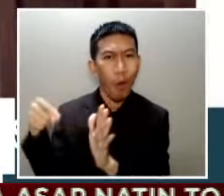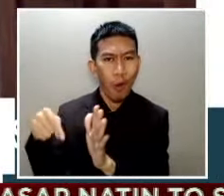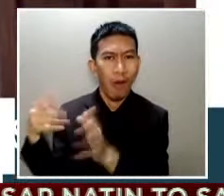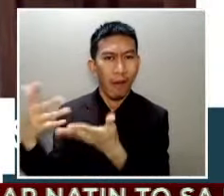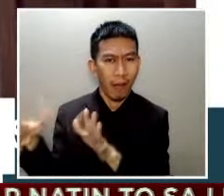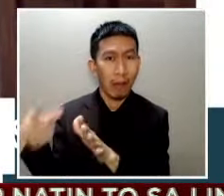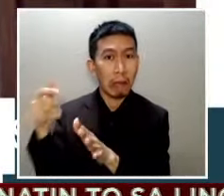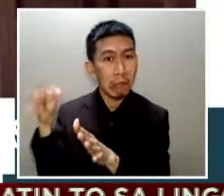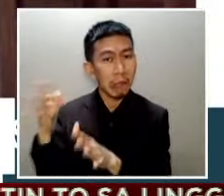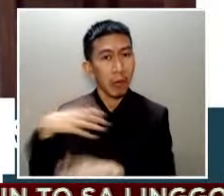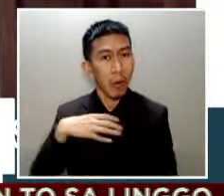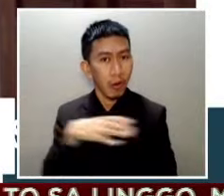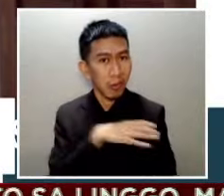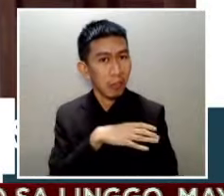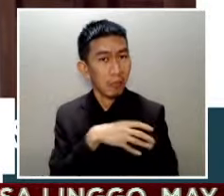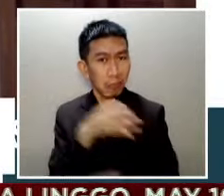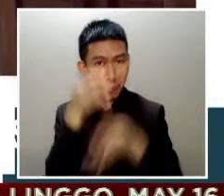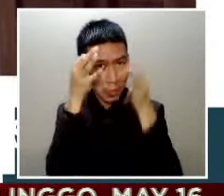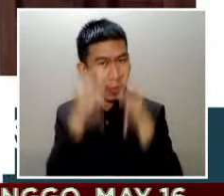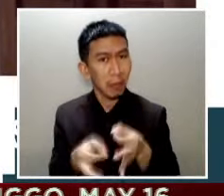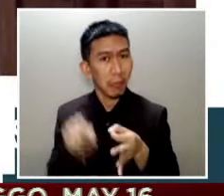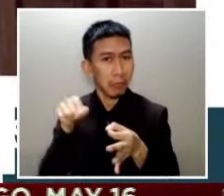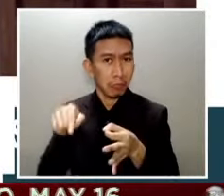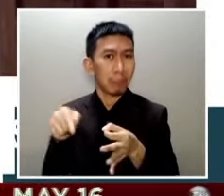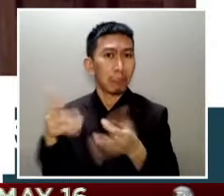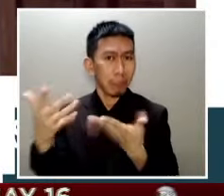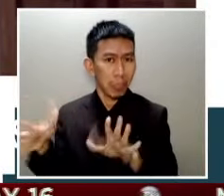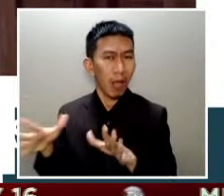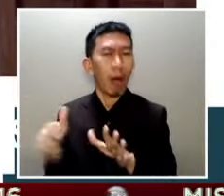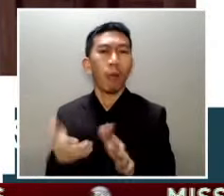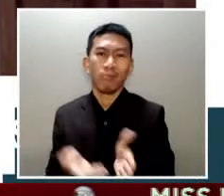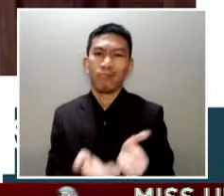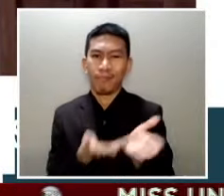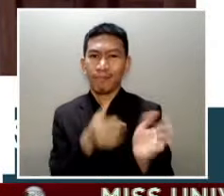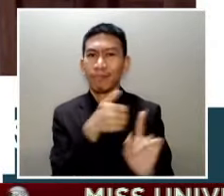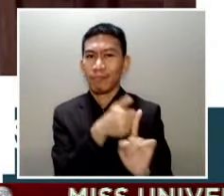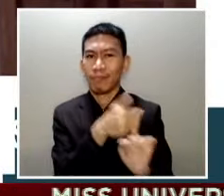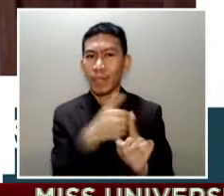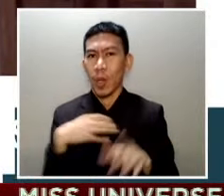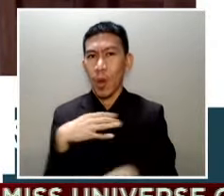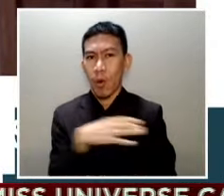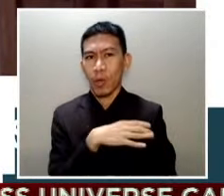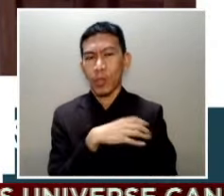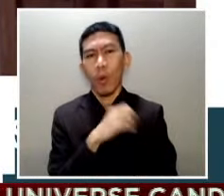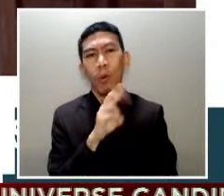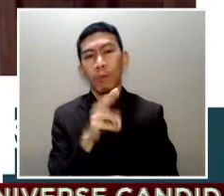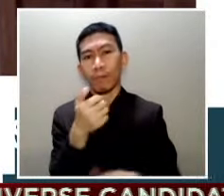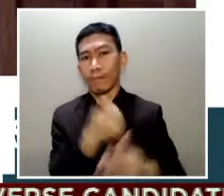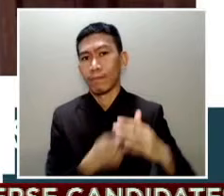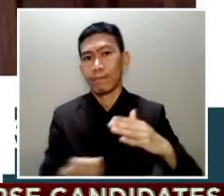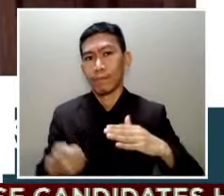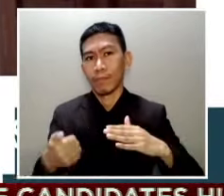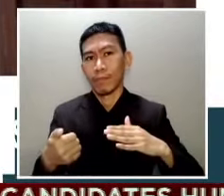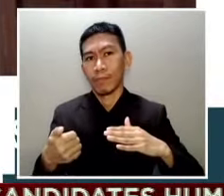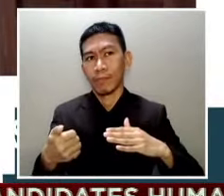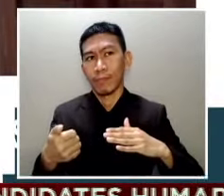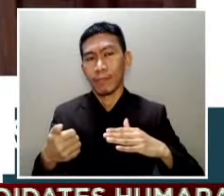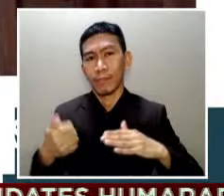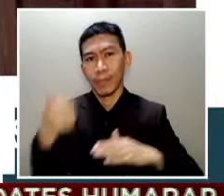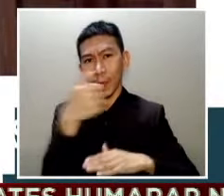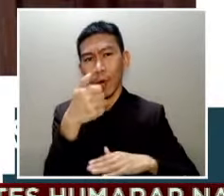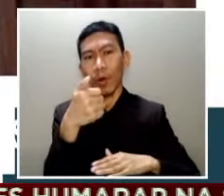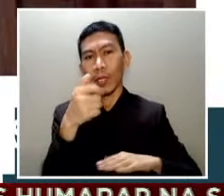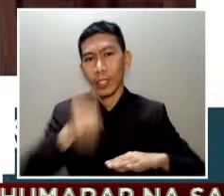determines it should be that way it's really up to the courts particularly to the Supreme Court with regard to the current pending